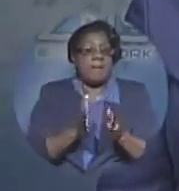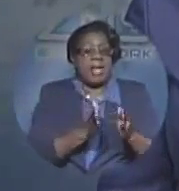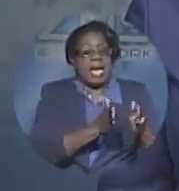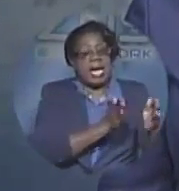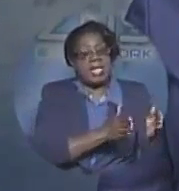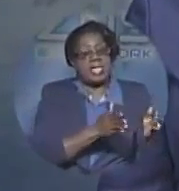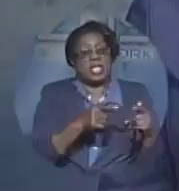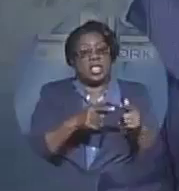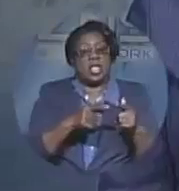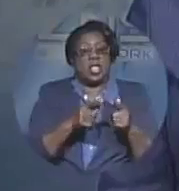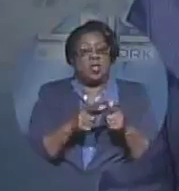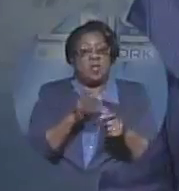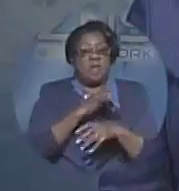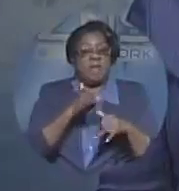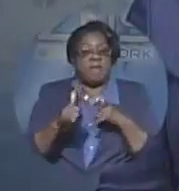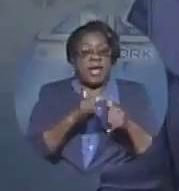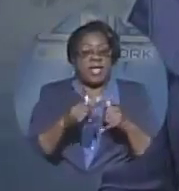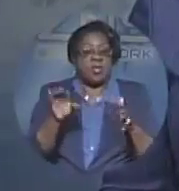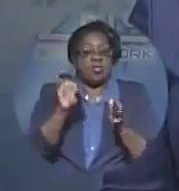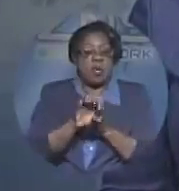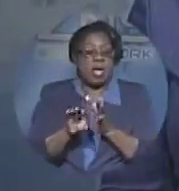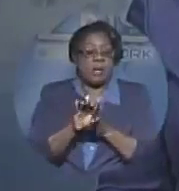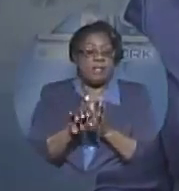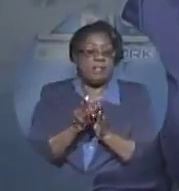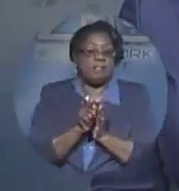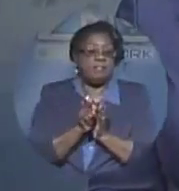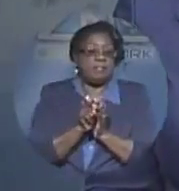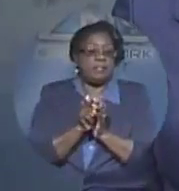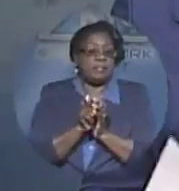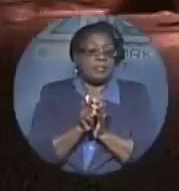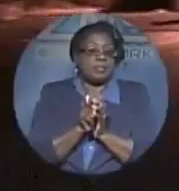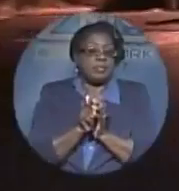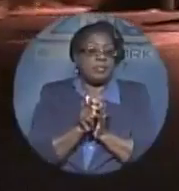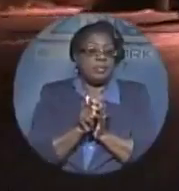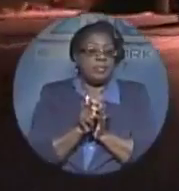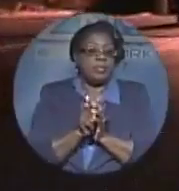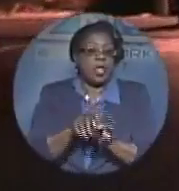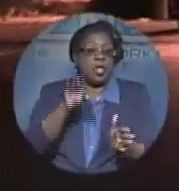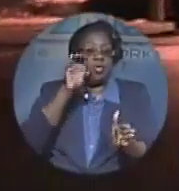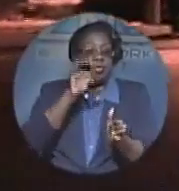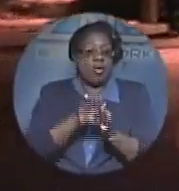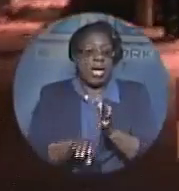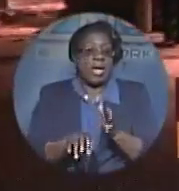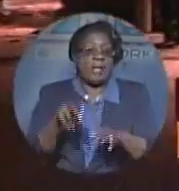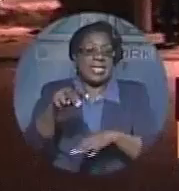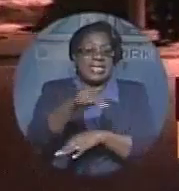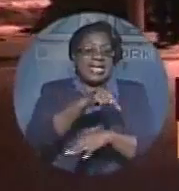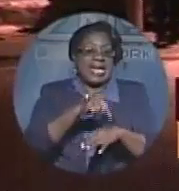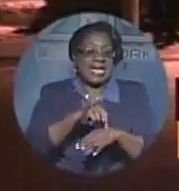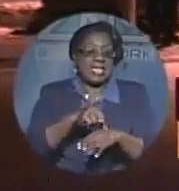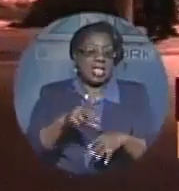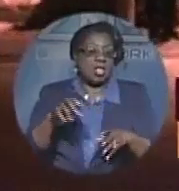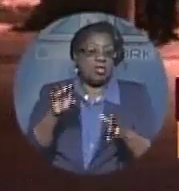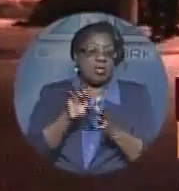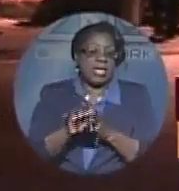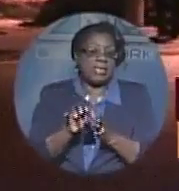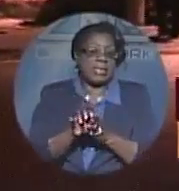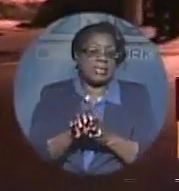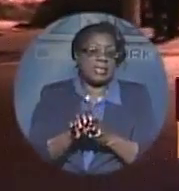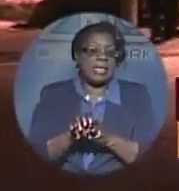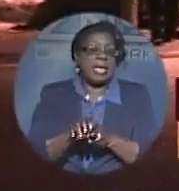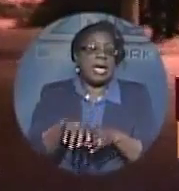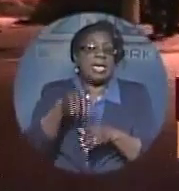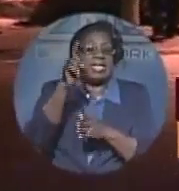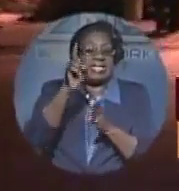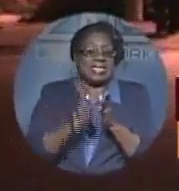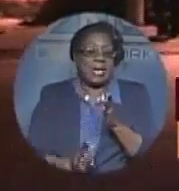elected the next government of the Bahamas. Here's Carla Palmer. Crime is a national crisis, and according to Deputy Leader